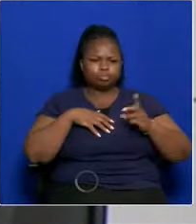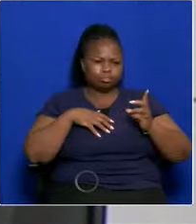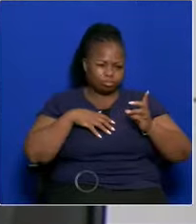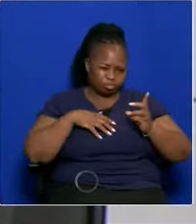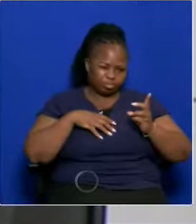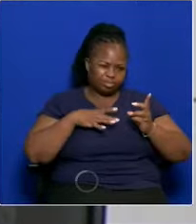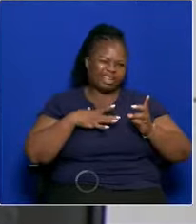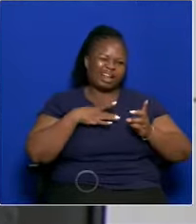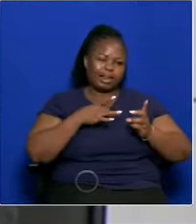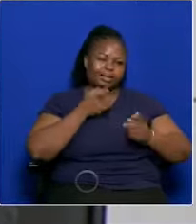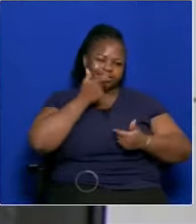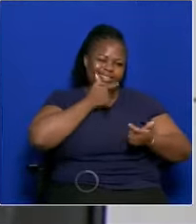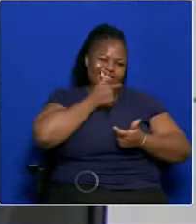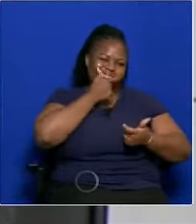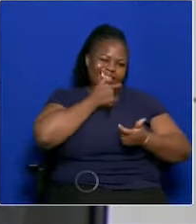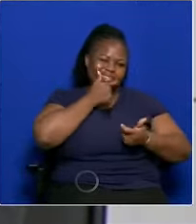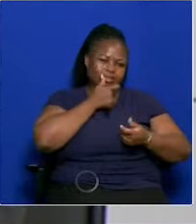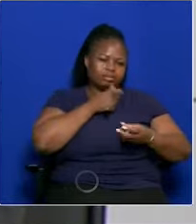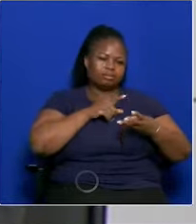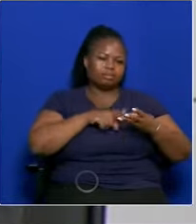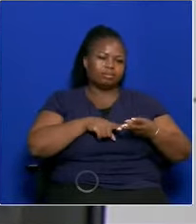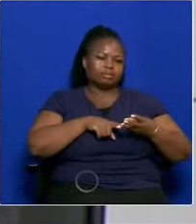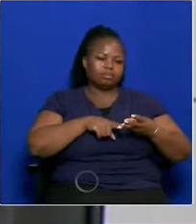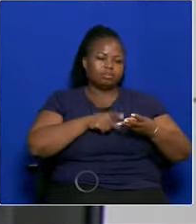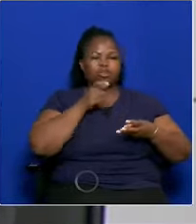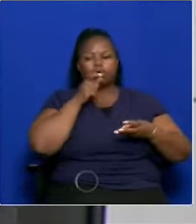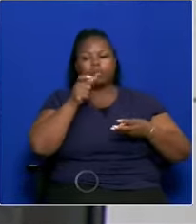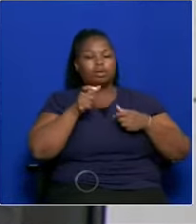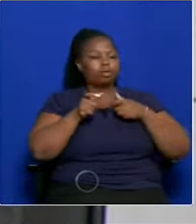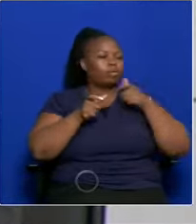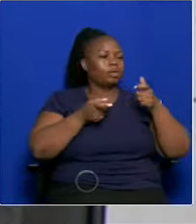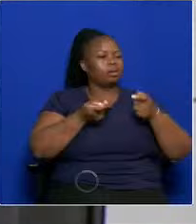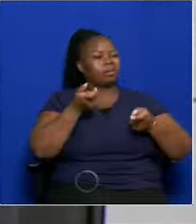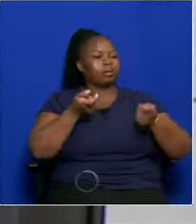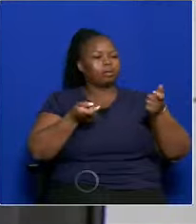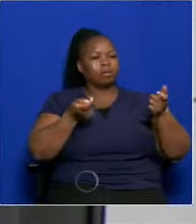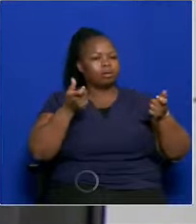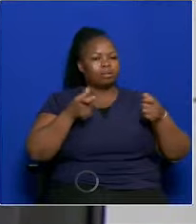laughing, commenting there and there, but he's not somebody who's talkative.